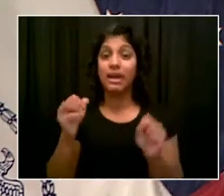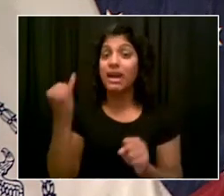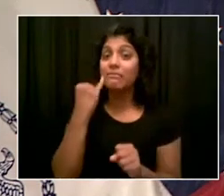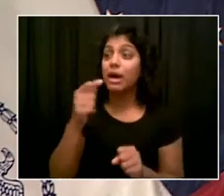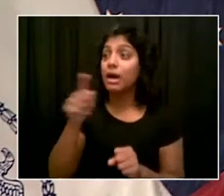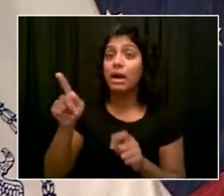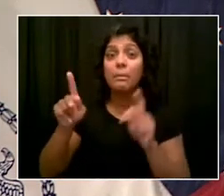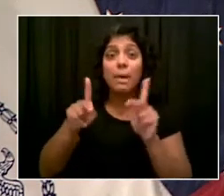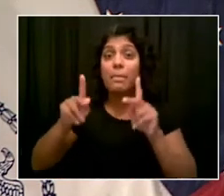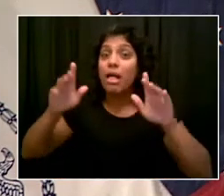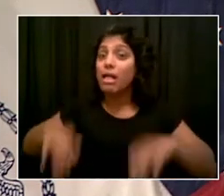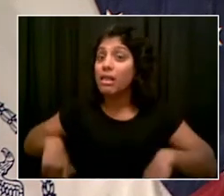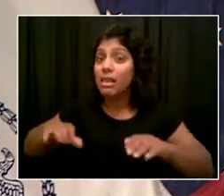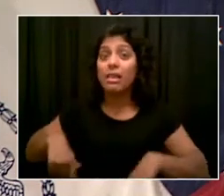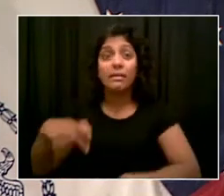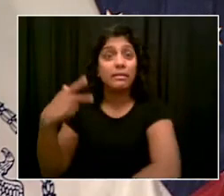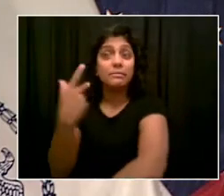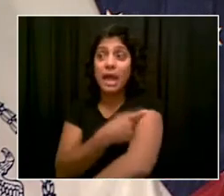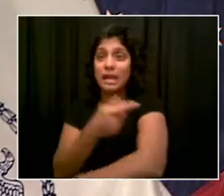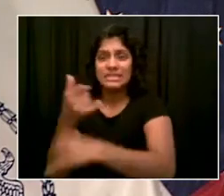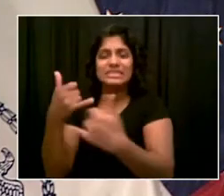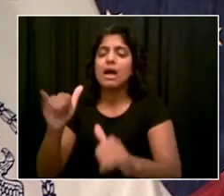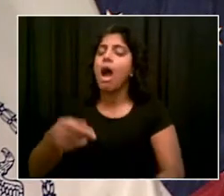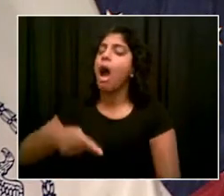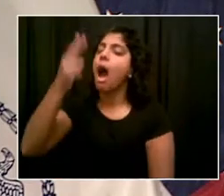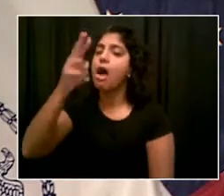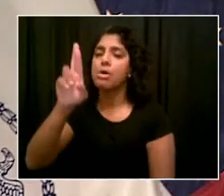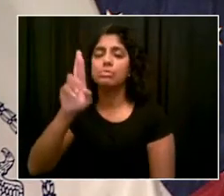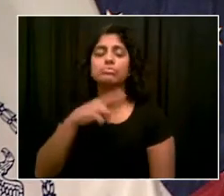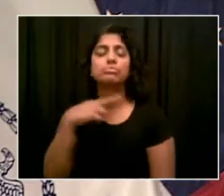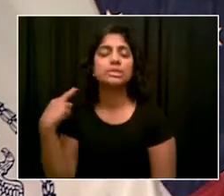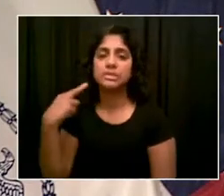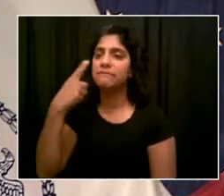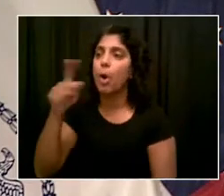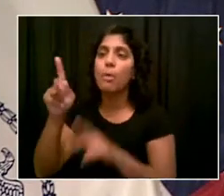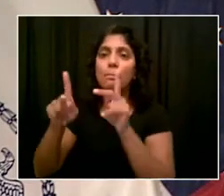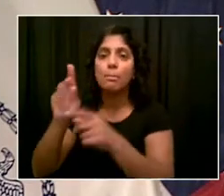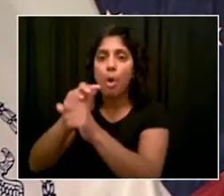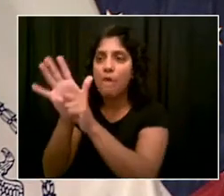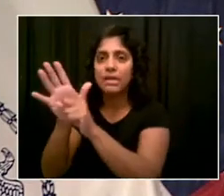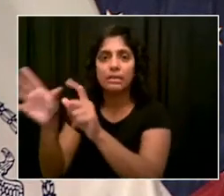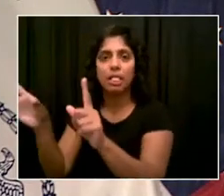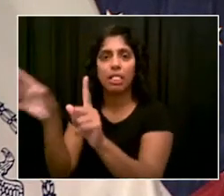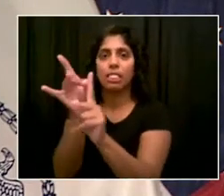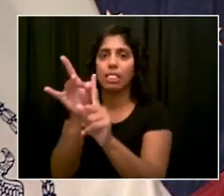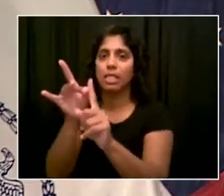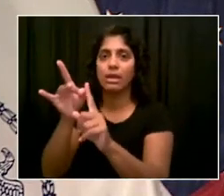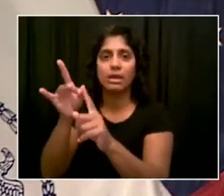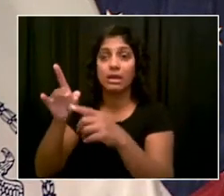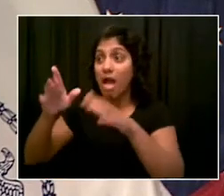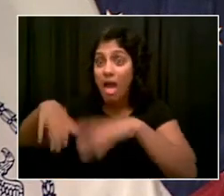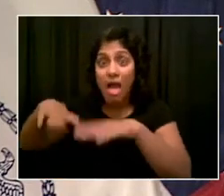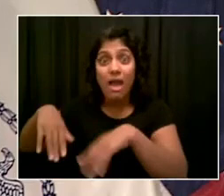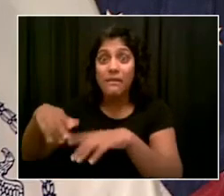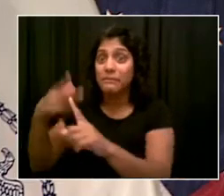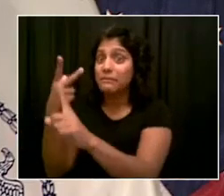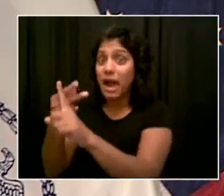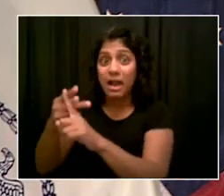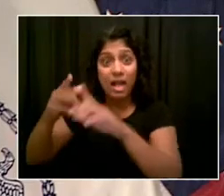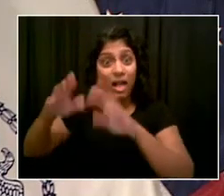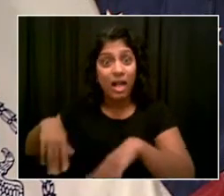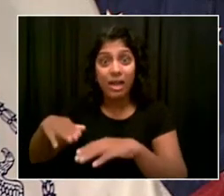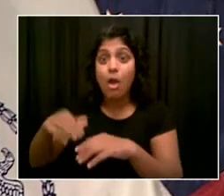could be. Bottom line, anyone out there, if you're not yet vaccinated, or anyone in your life is not yet vaccinated, we need you to do this now.